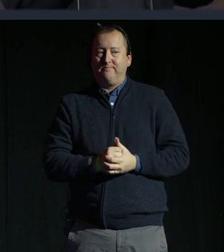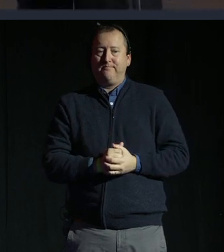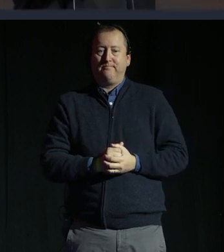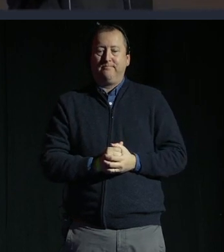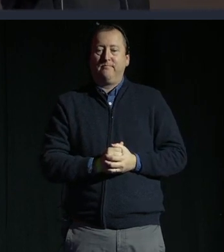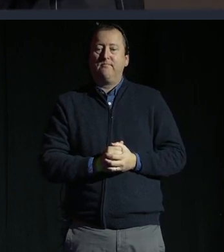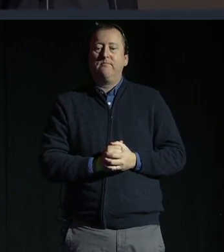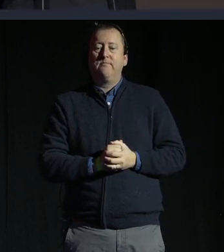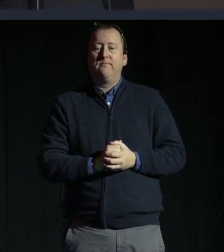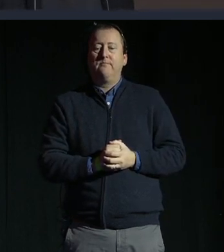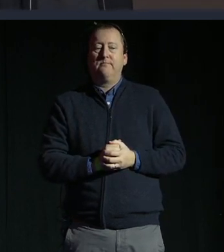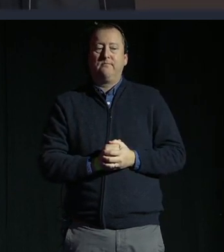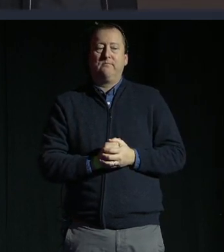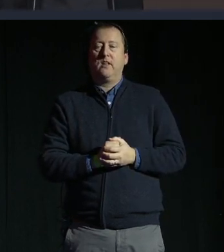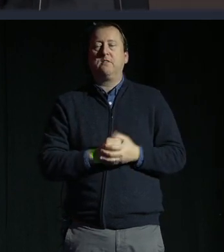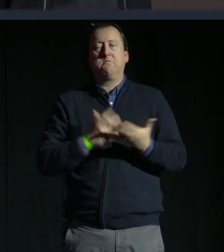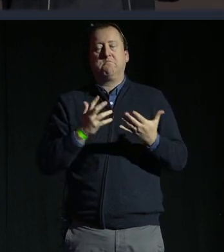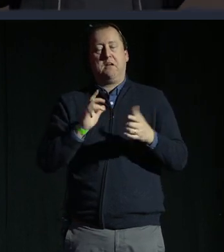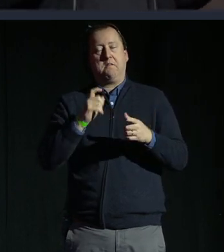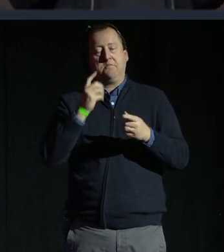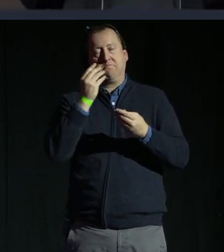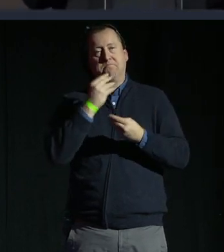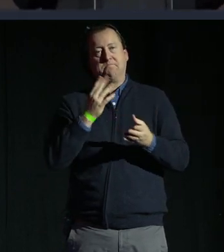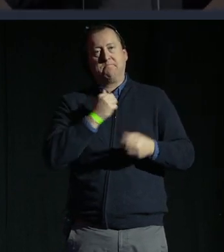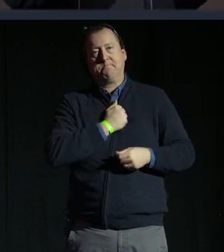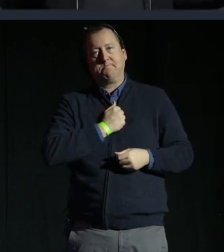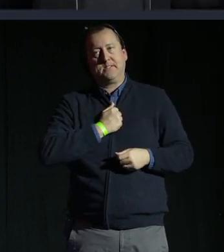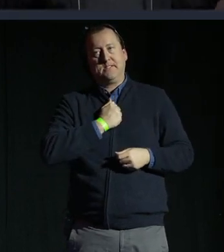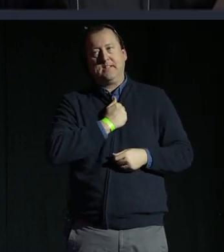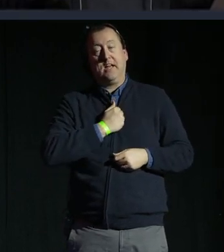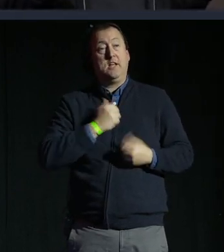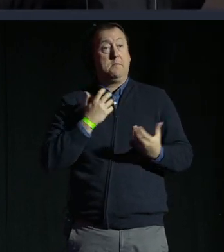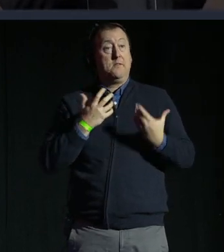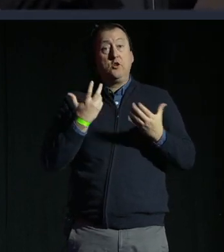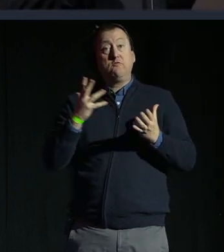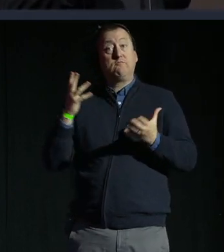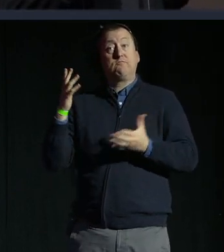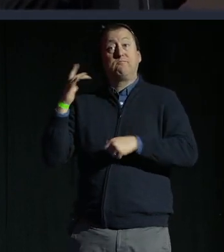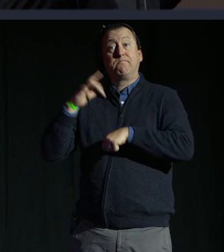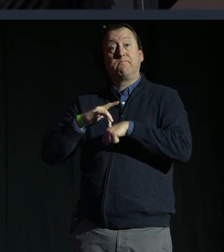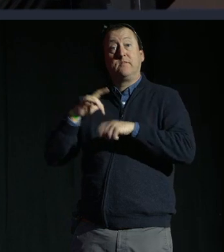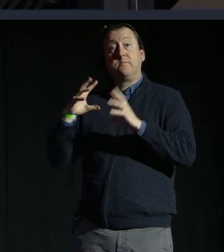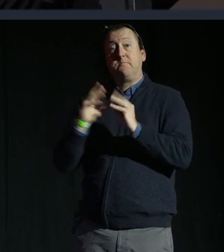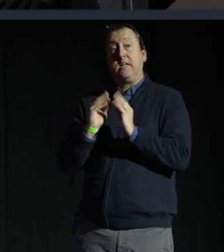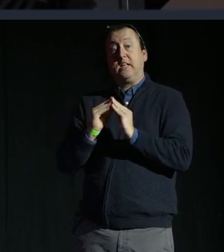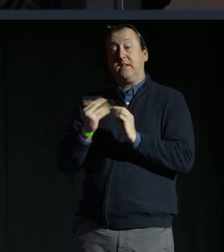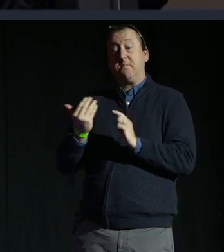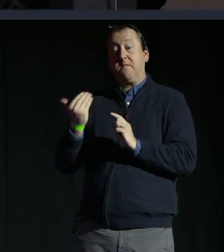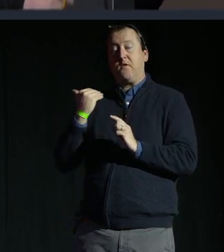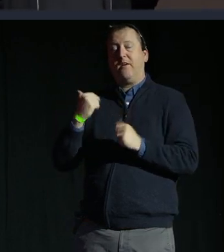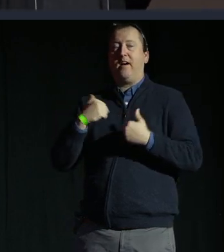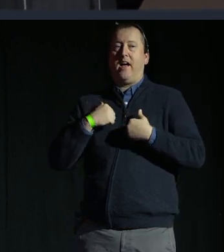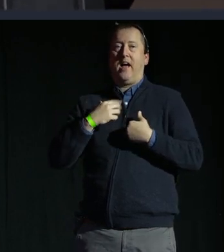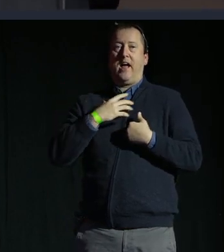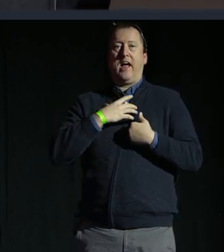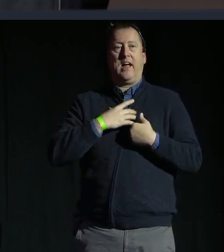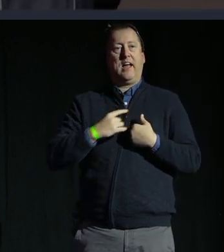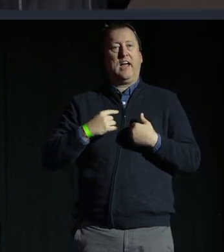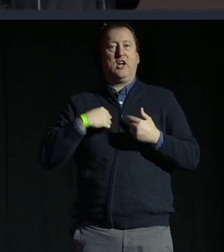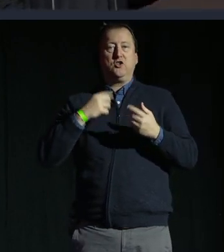Now, I have to apologize in advance. If you've been to Coalesce before, you might know that I like to play amateur